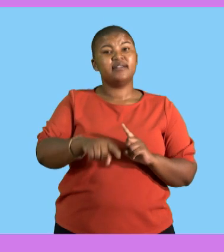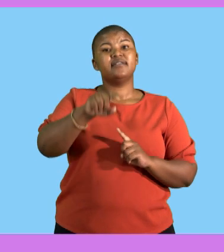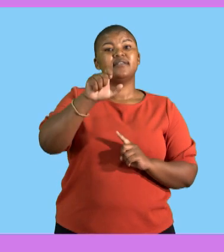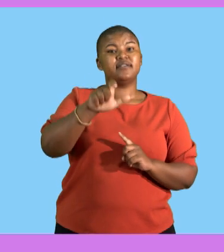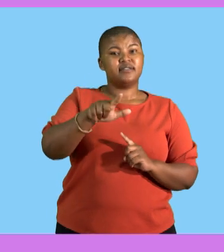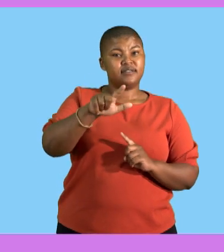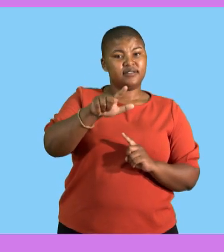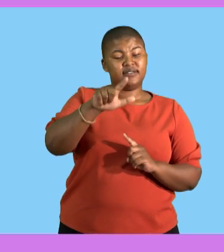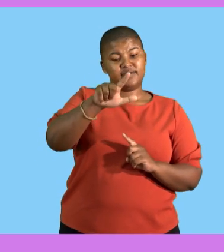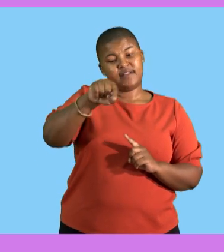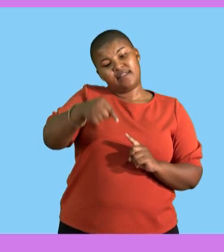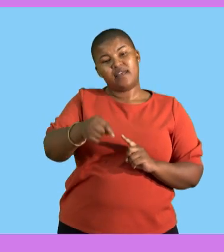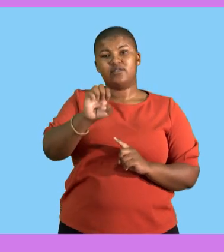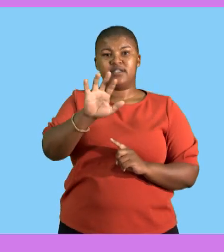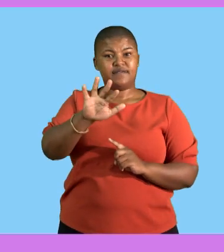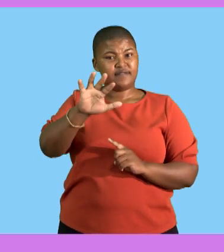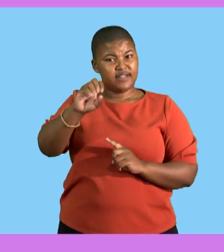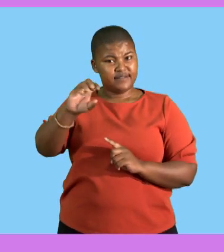8,450 plus